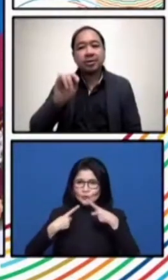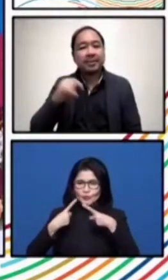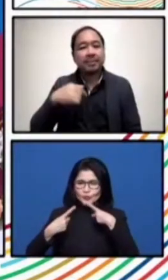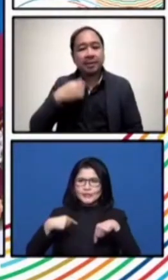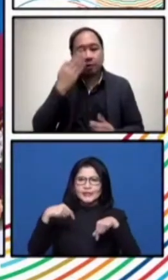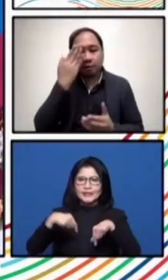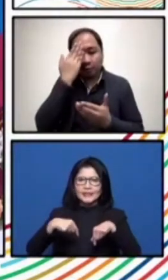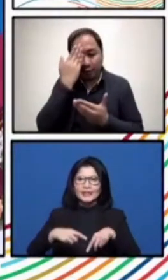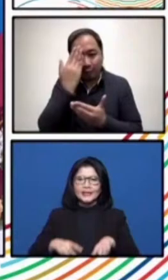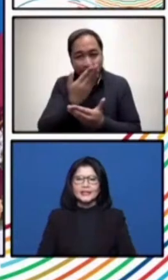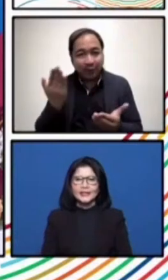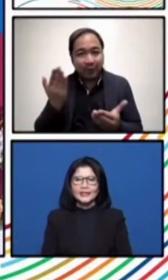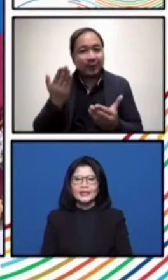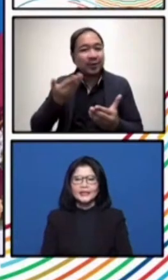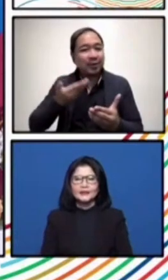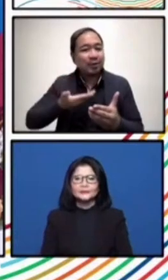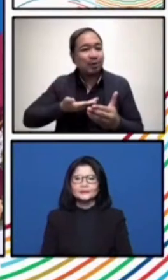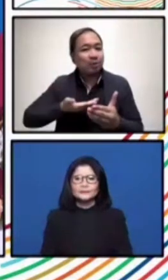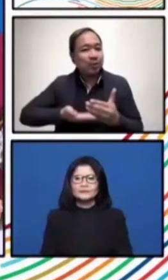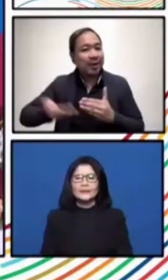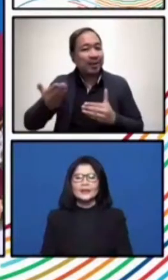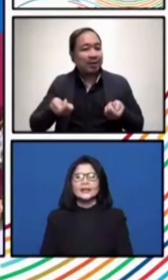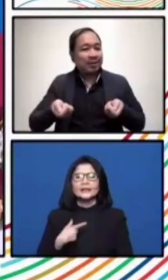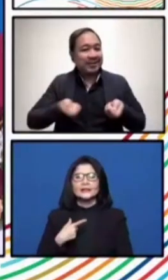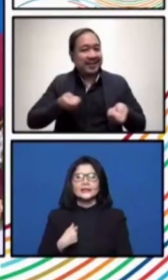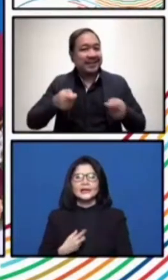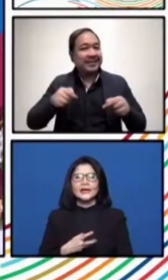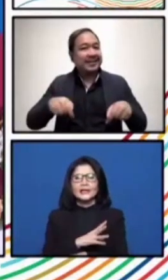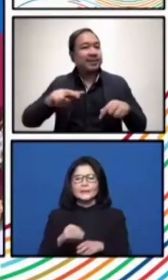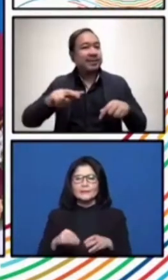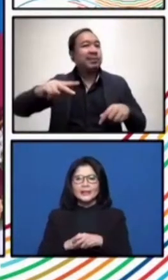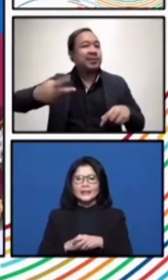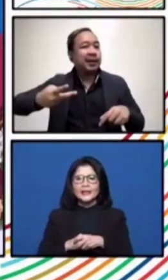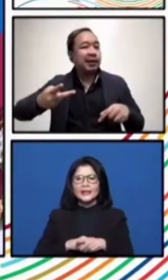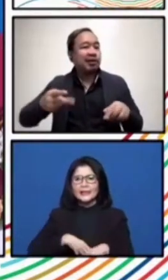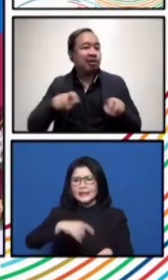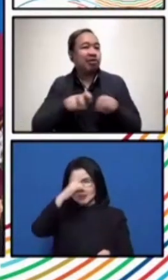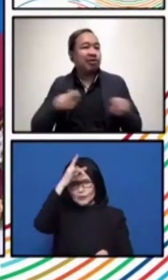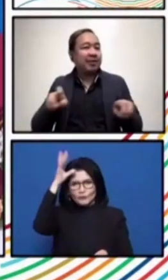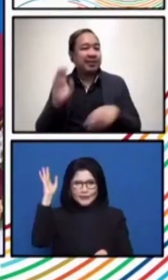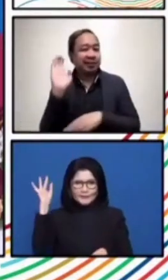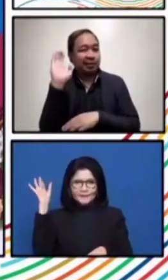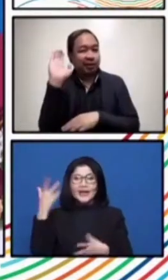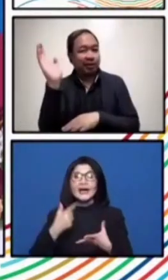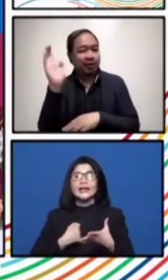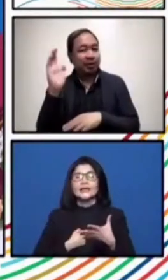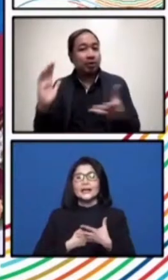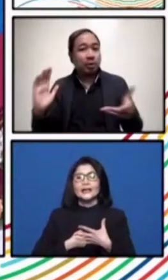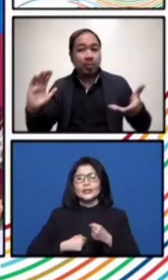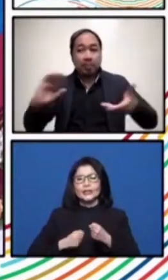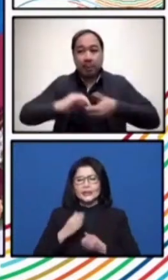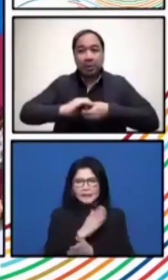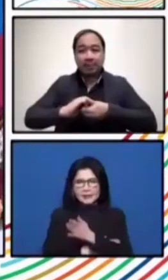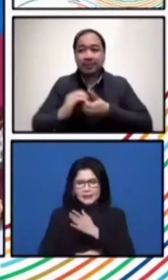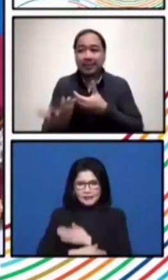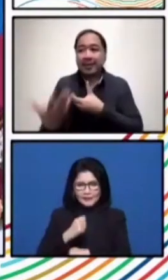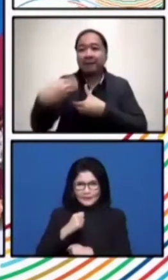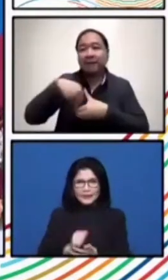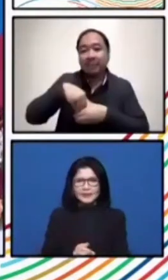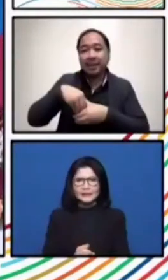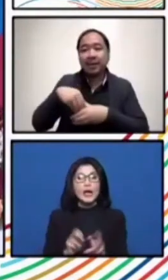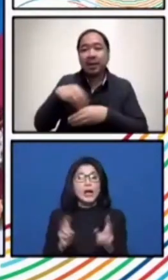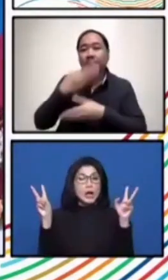Innovative Partnerships and engagement of person with disability topic is